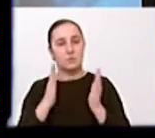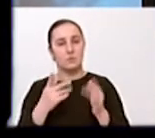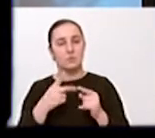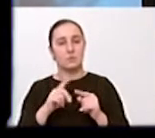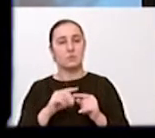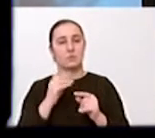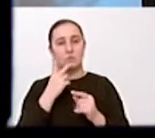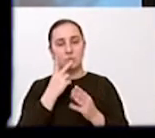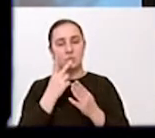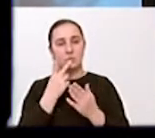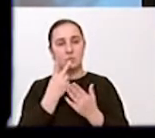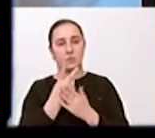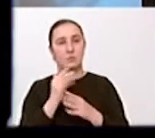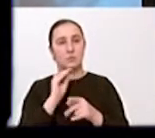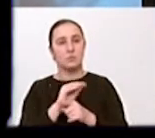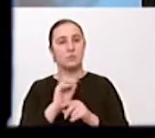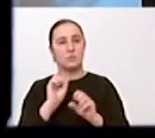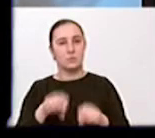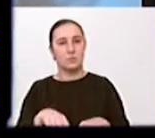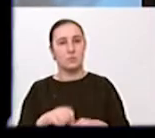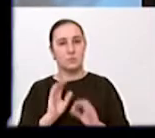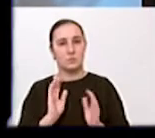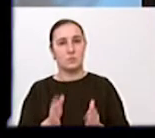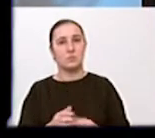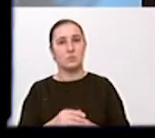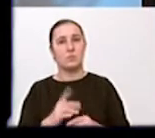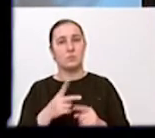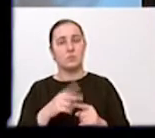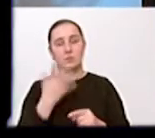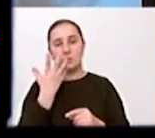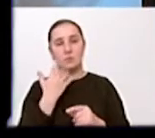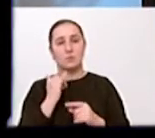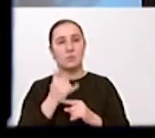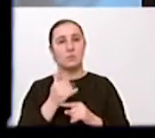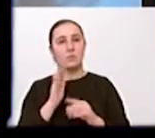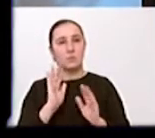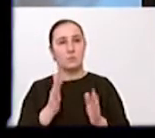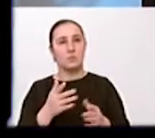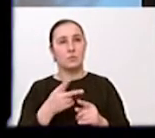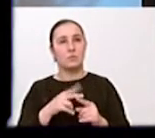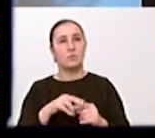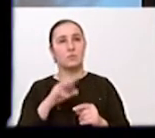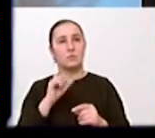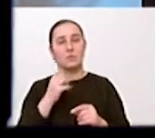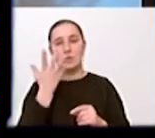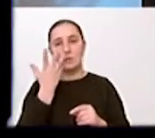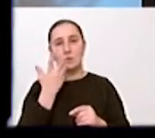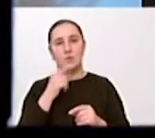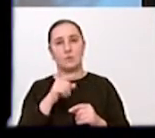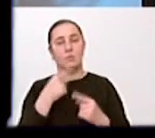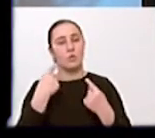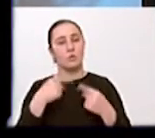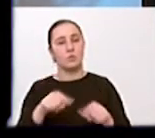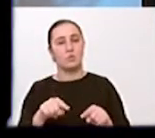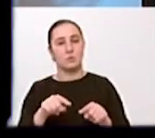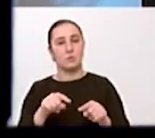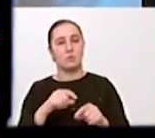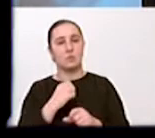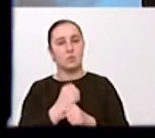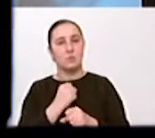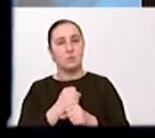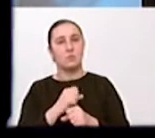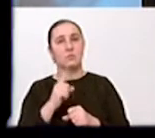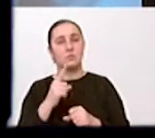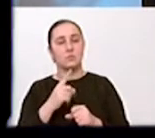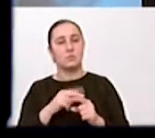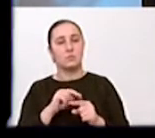ko'rsatib berishingiz mumkin ekan. Demak, rang quyib olamiz. Rangni biroz boshqacharoq qilamiz,